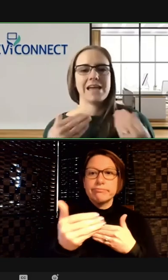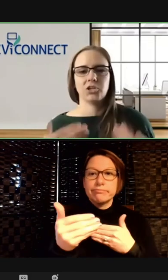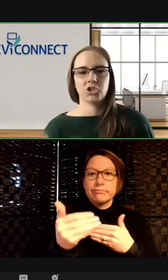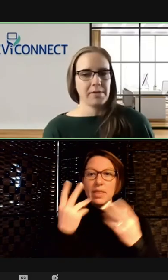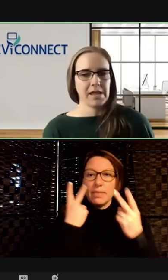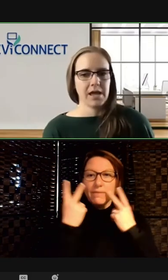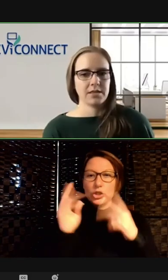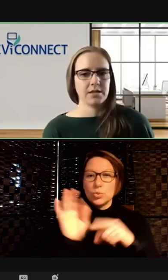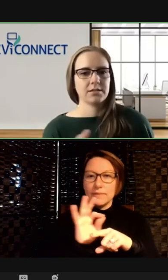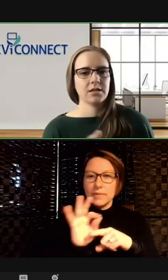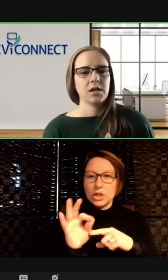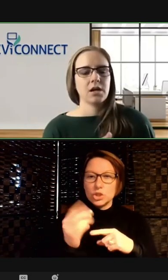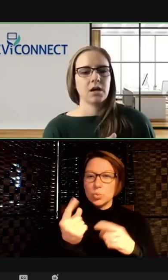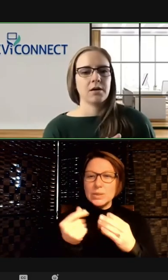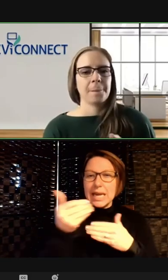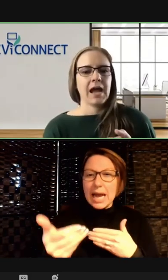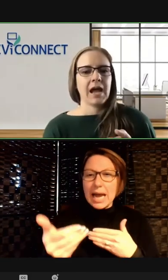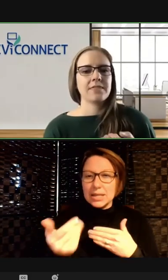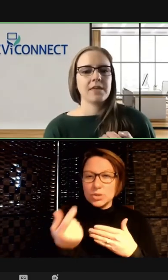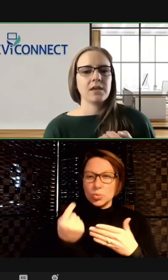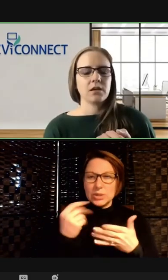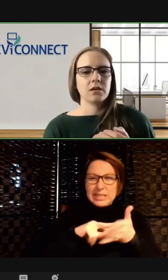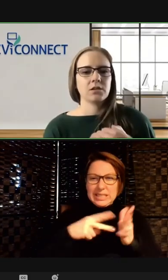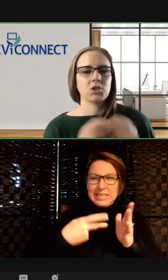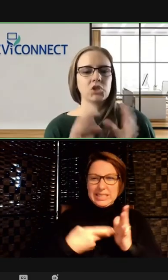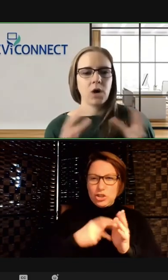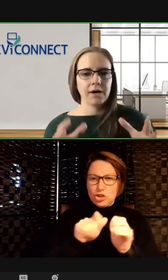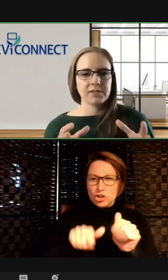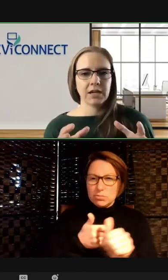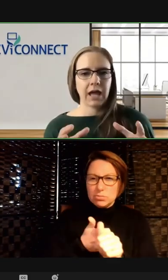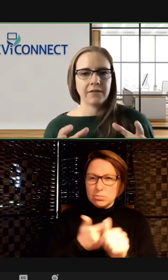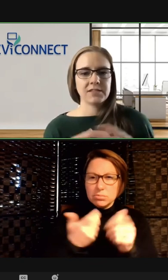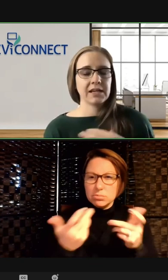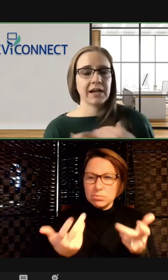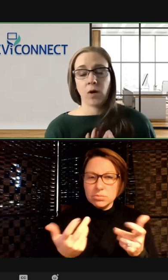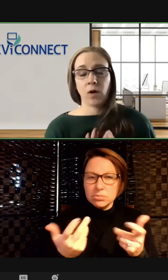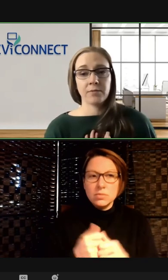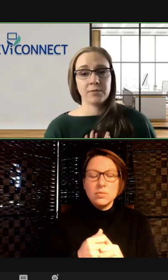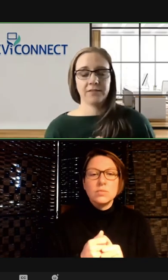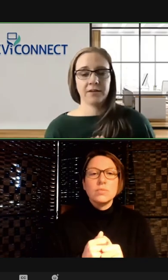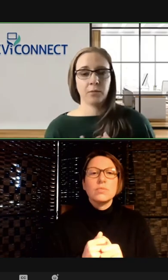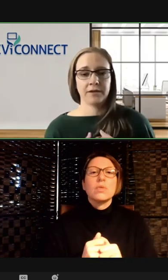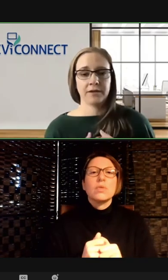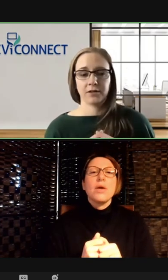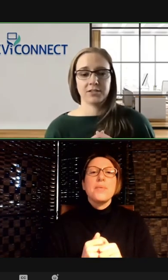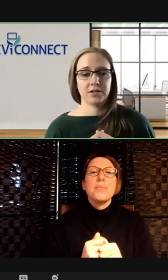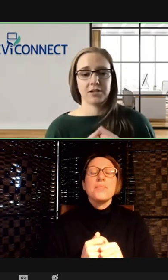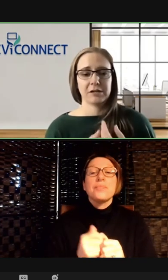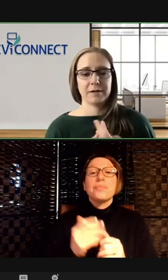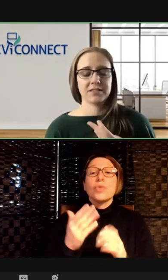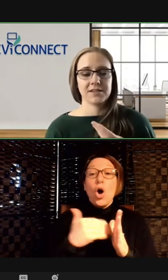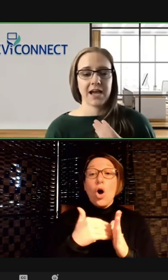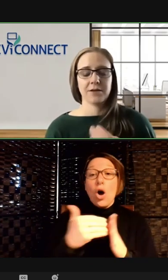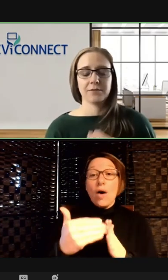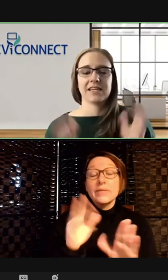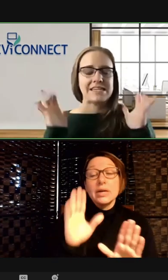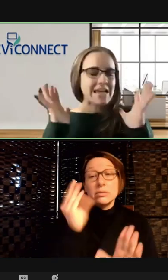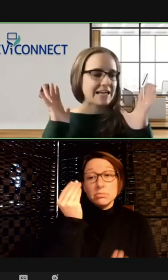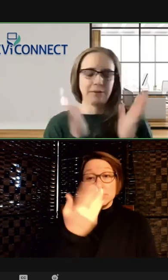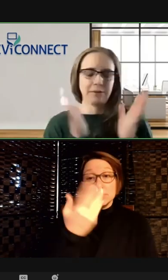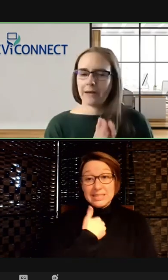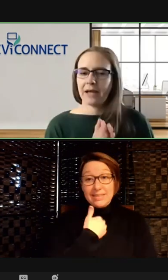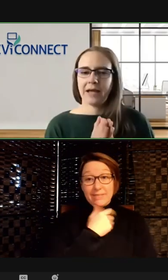the intention behind this? I think too often I've seen, and I know I was guilty of it when I first started learning about CVI,